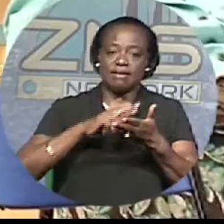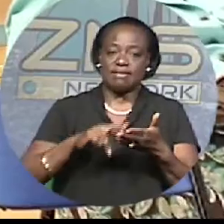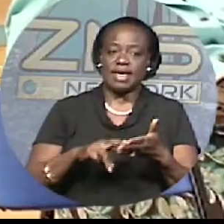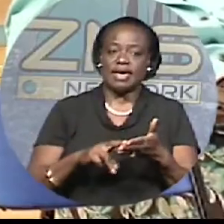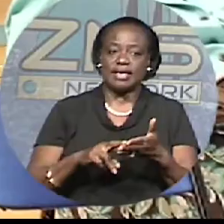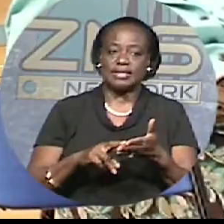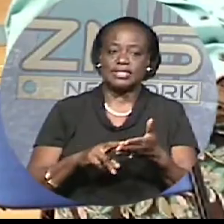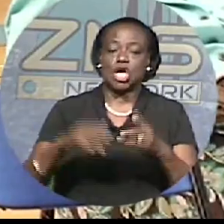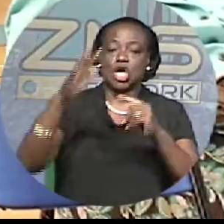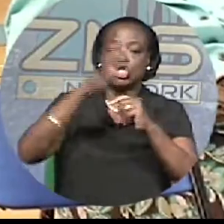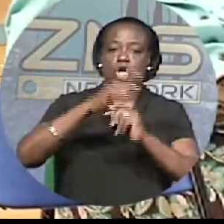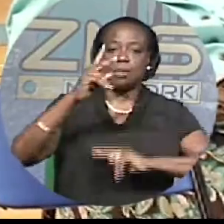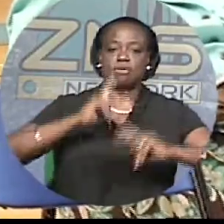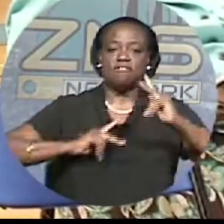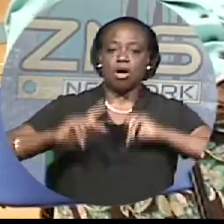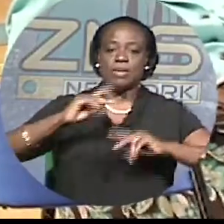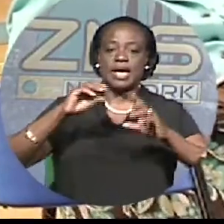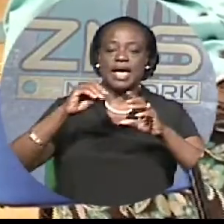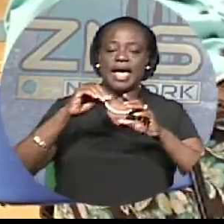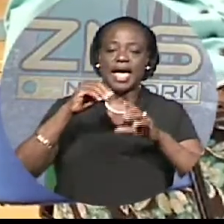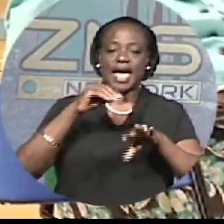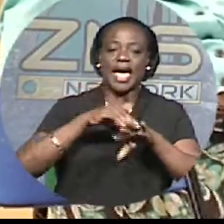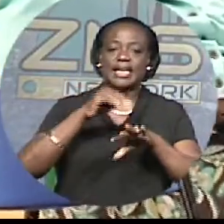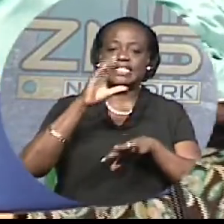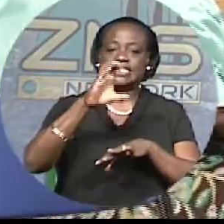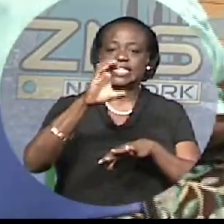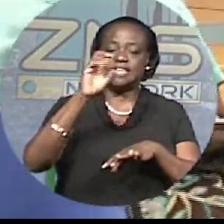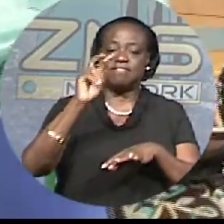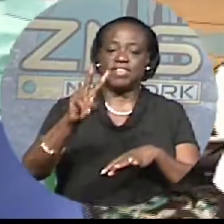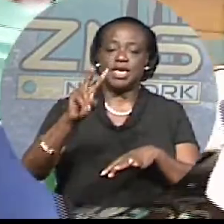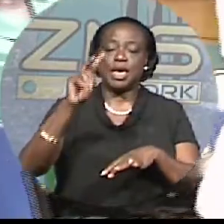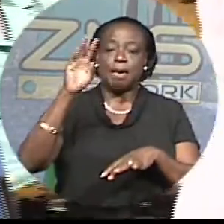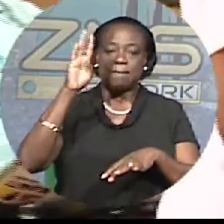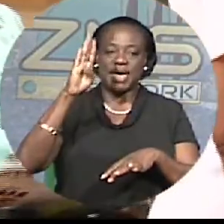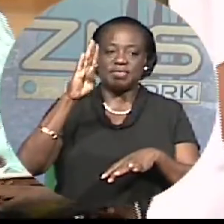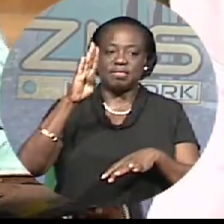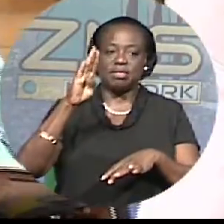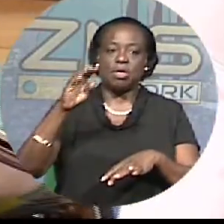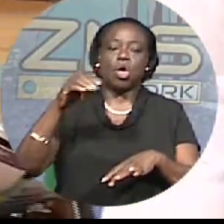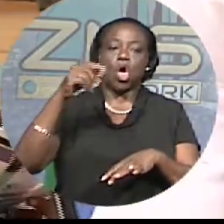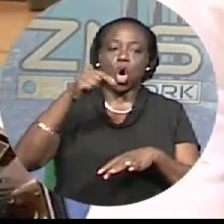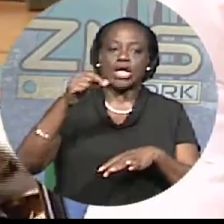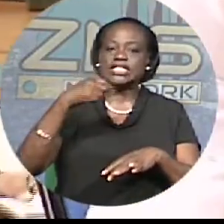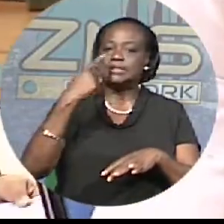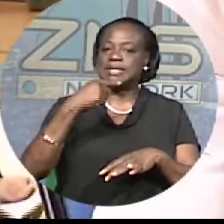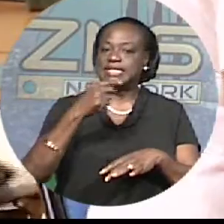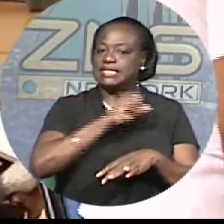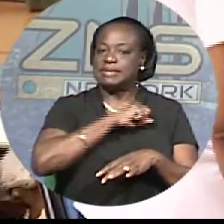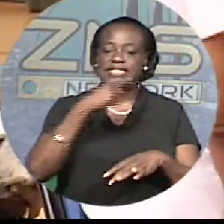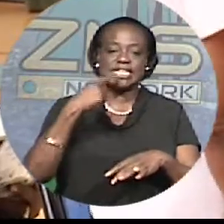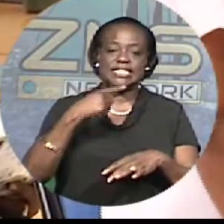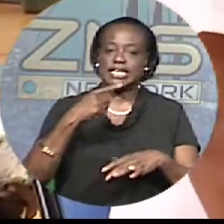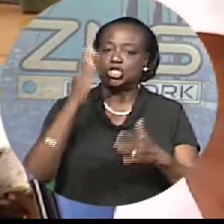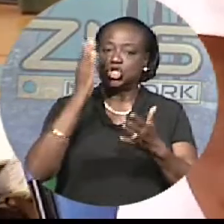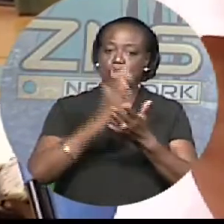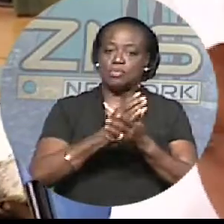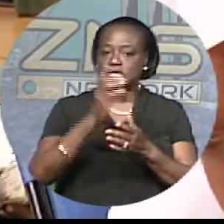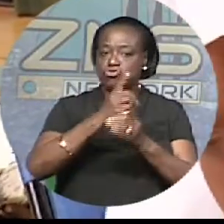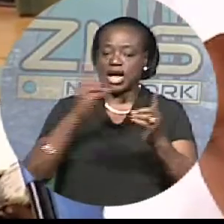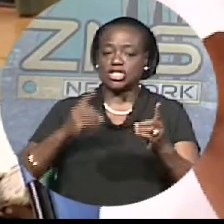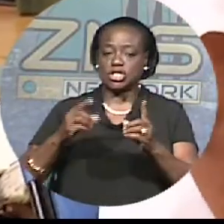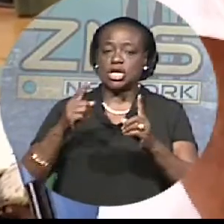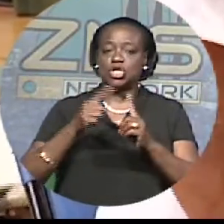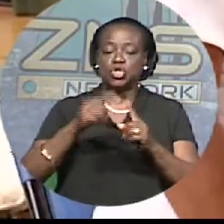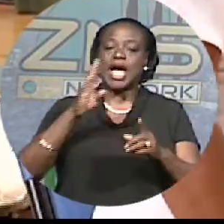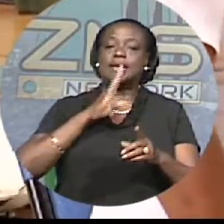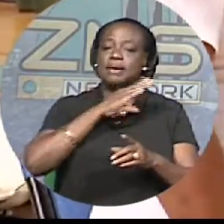school. Top performer at C.V. Bethel Senior High School, Gordon Smith says he had to cut out the distractions in order to stay focused. He